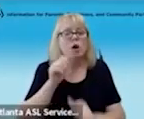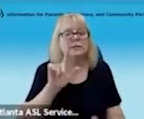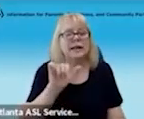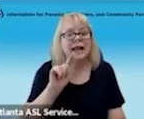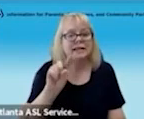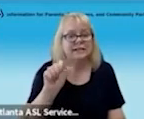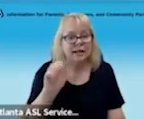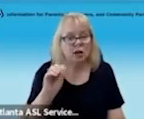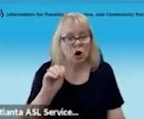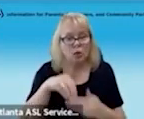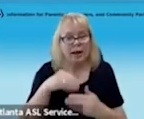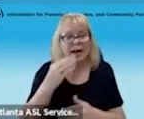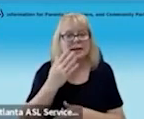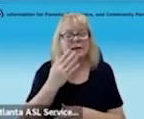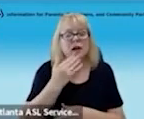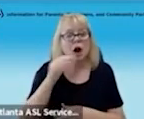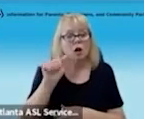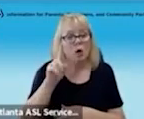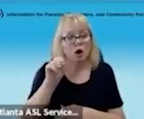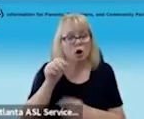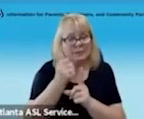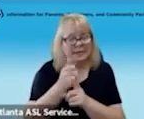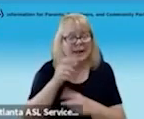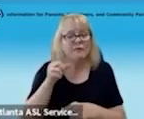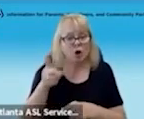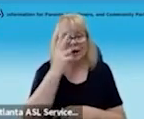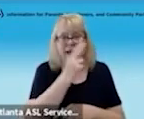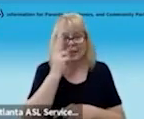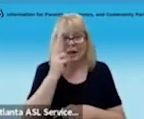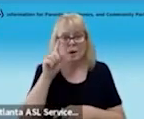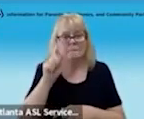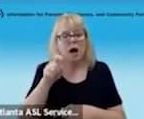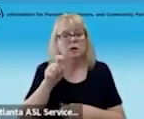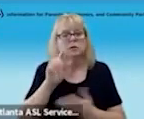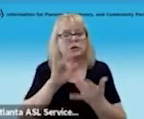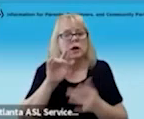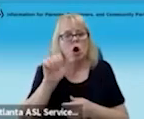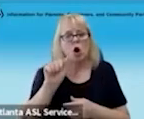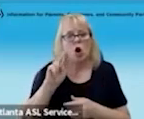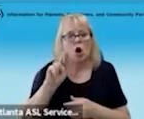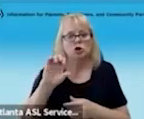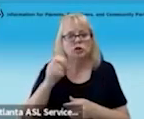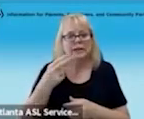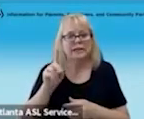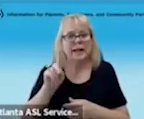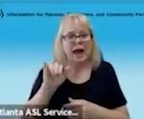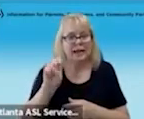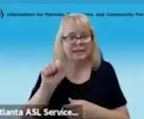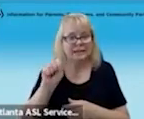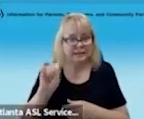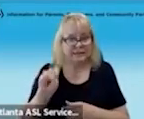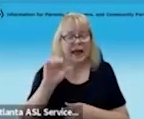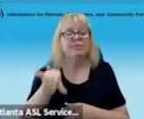Mrs. Watts was saying, and Mrs. Davis, reaching out to the Catholic churches. 50% of Latinos in